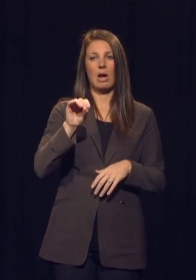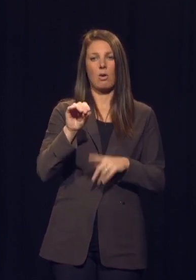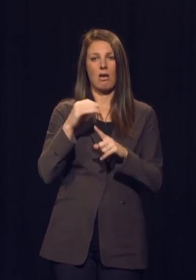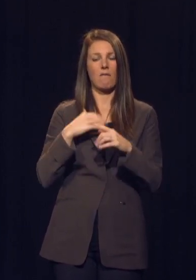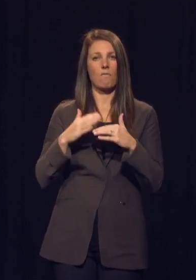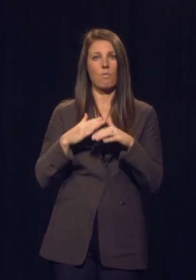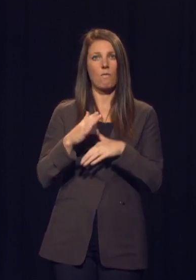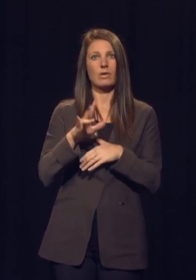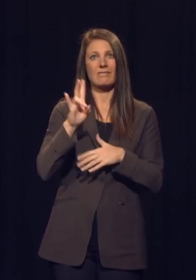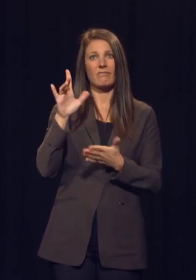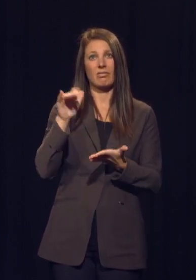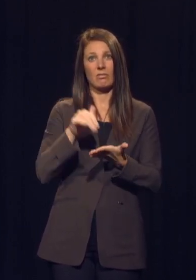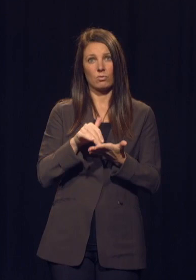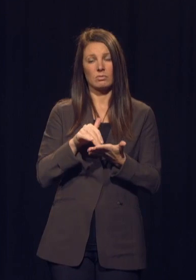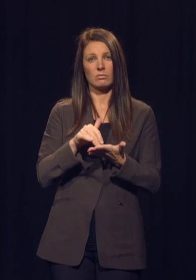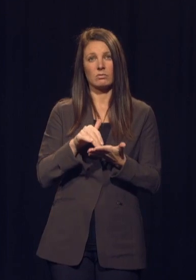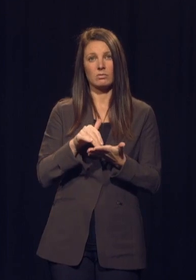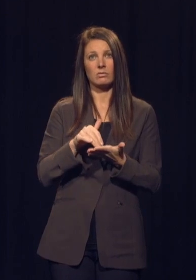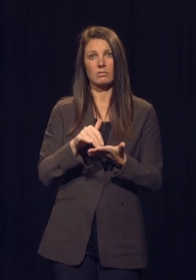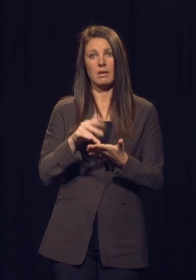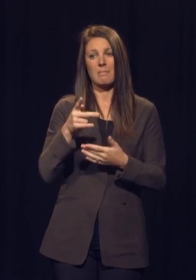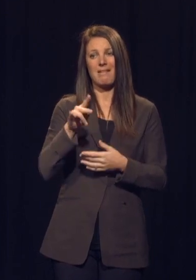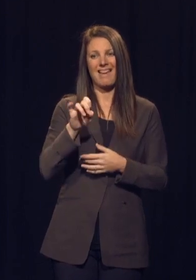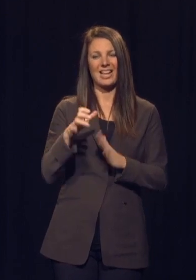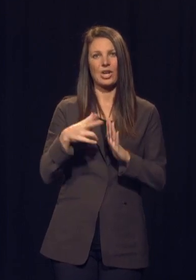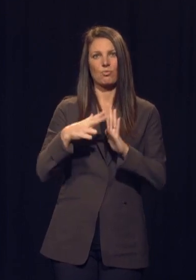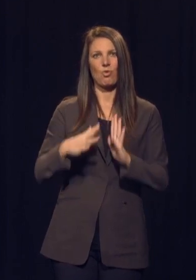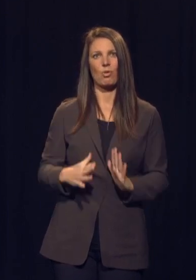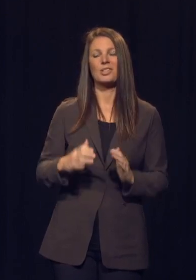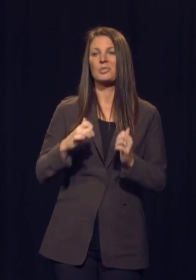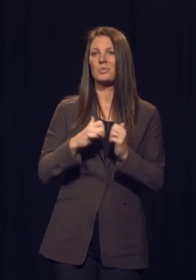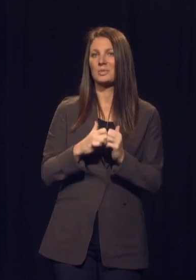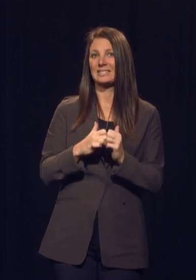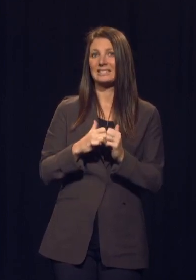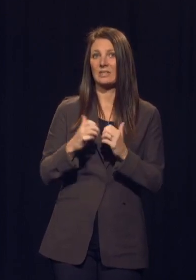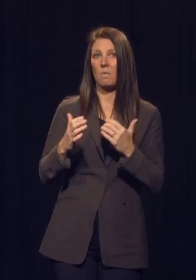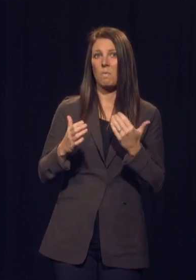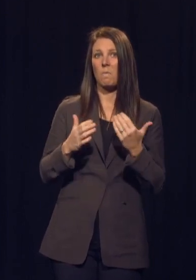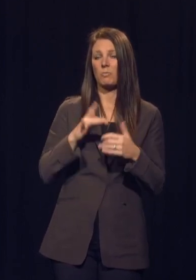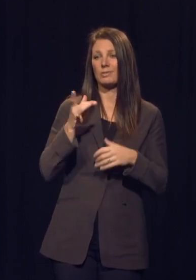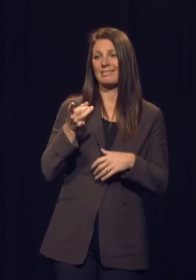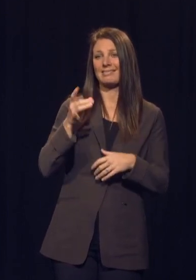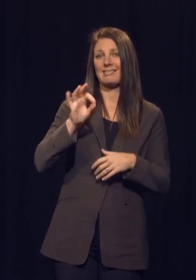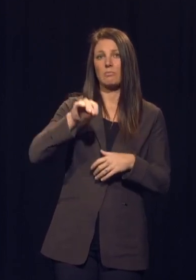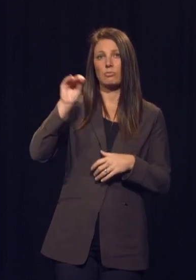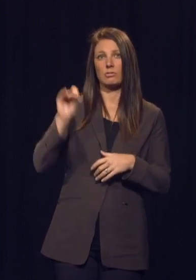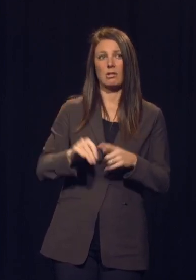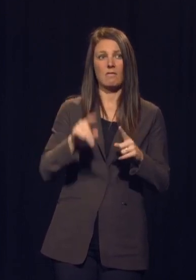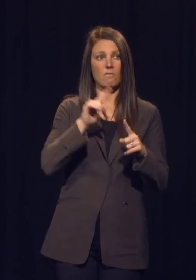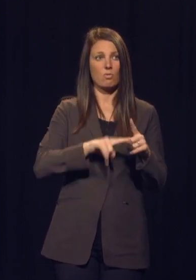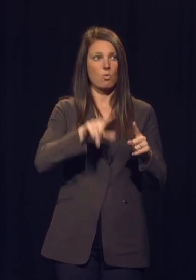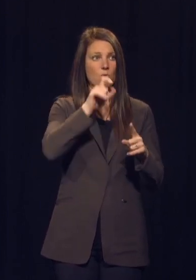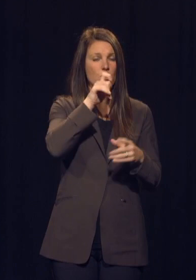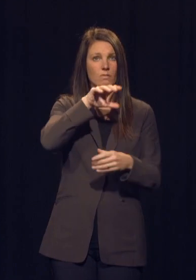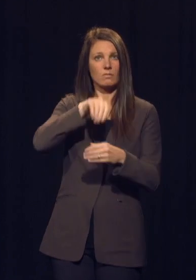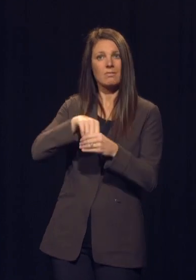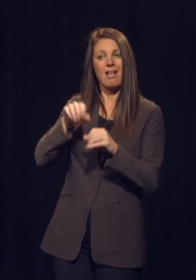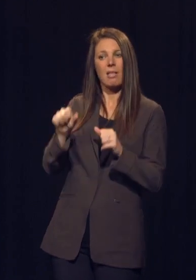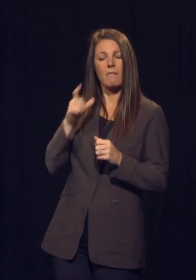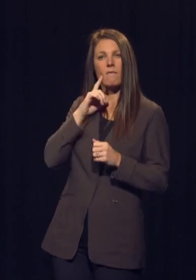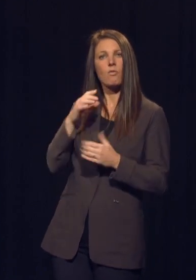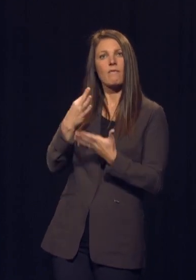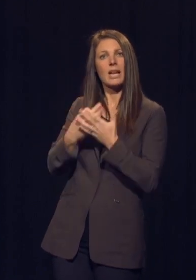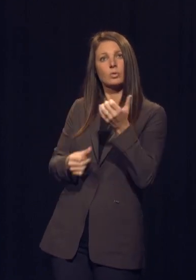more than 7,000 Pennie enrollees, with nearly 89% of those enrollees eligible for